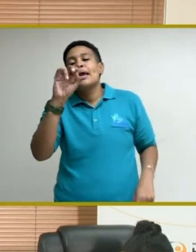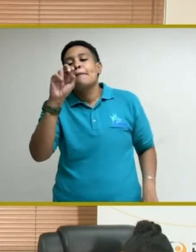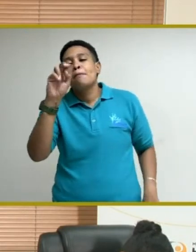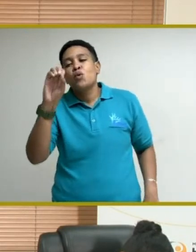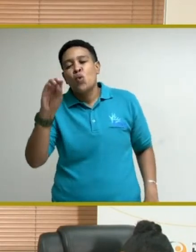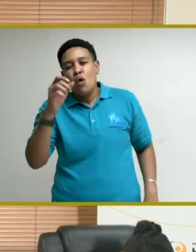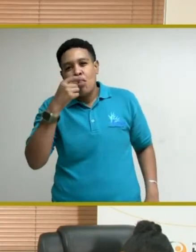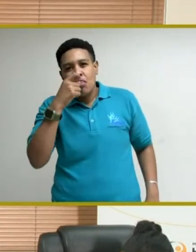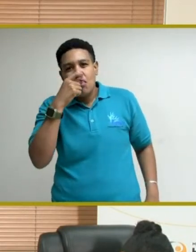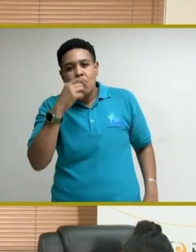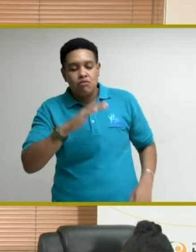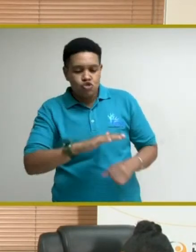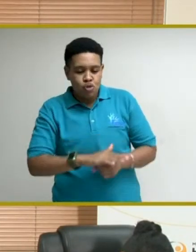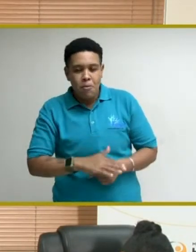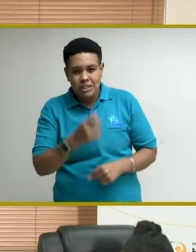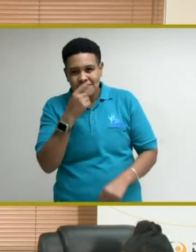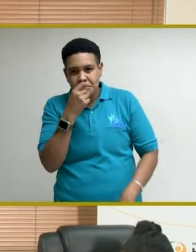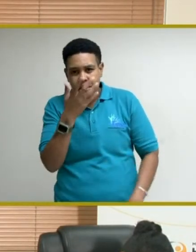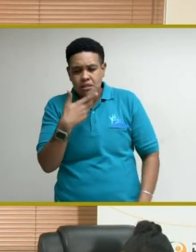wanted to find out whether or not